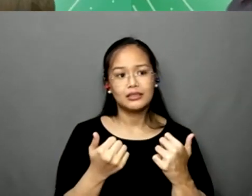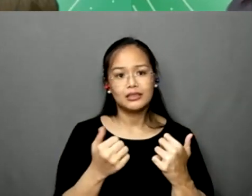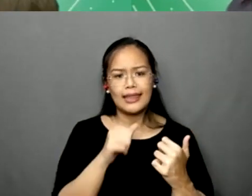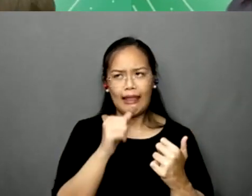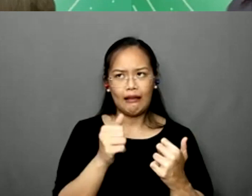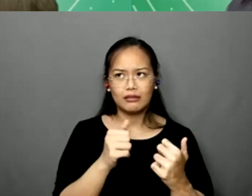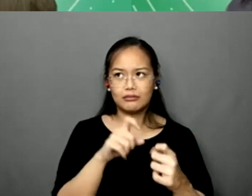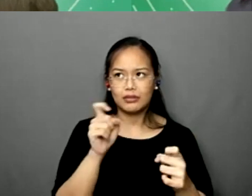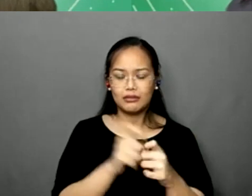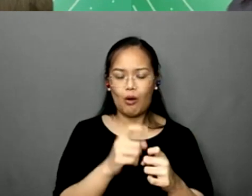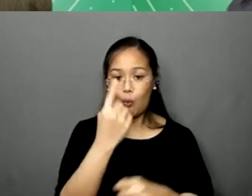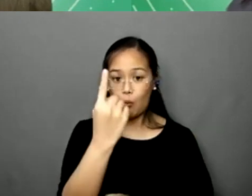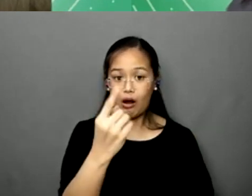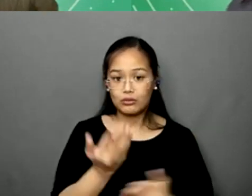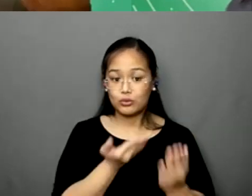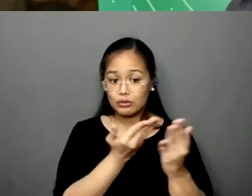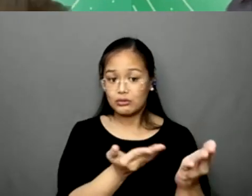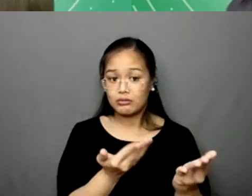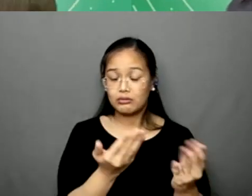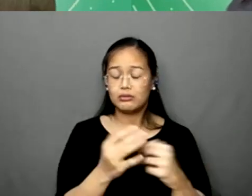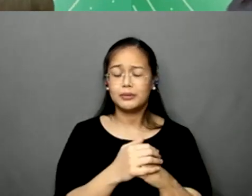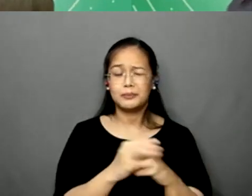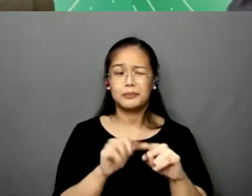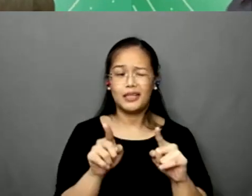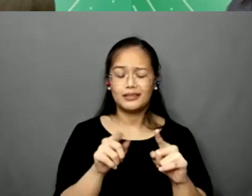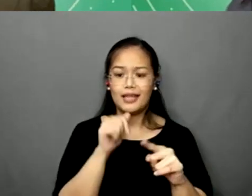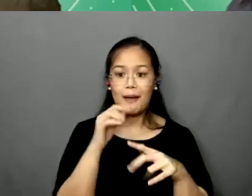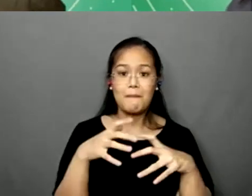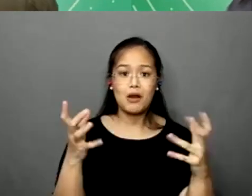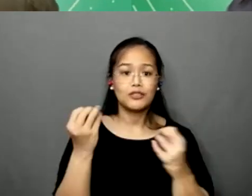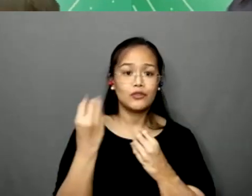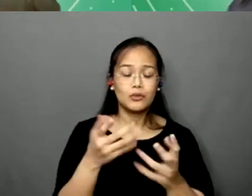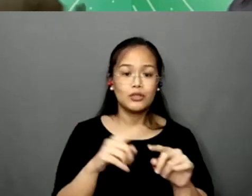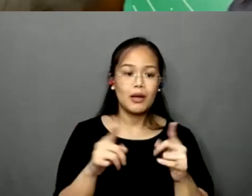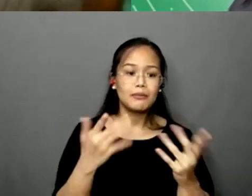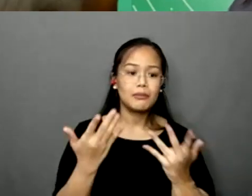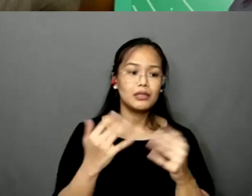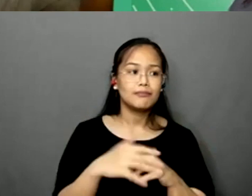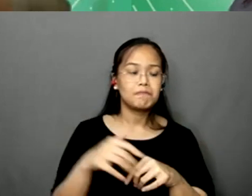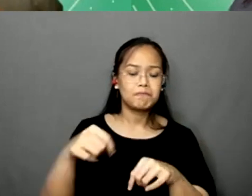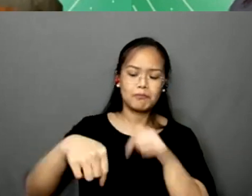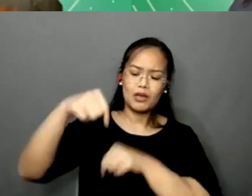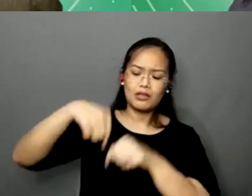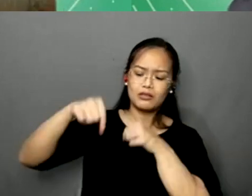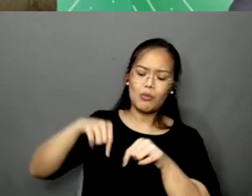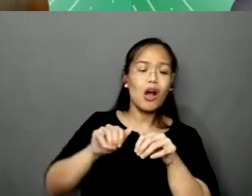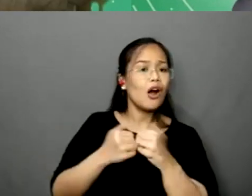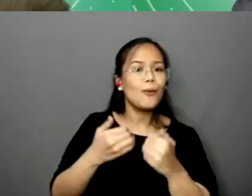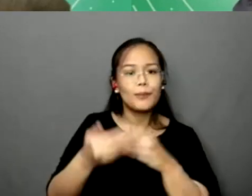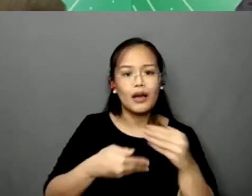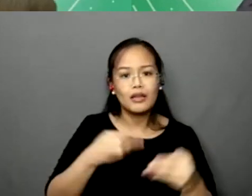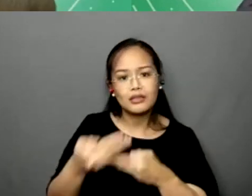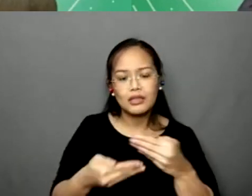solid solution or a way to you since I don't have as much information, but I would go back and go to the process from